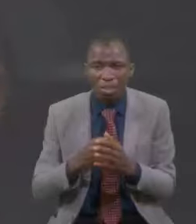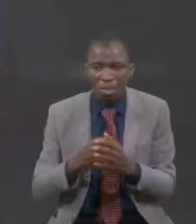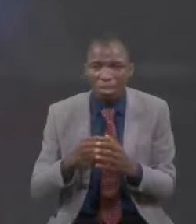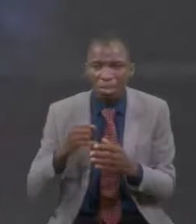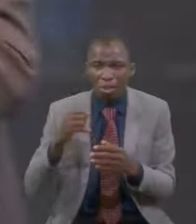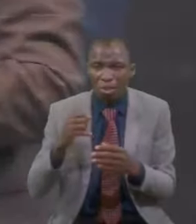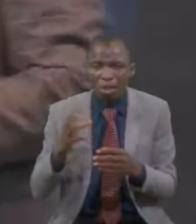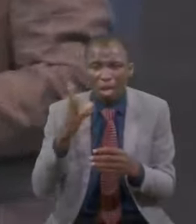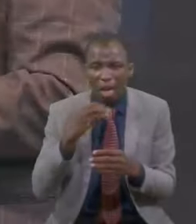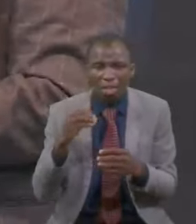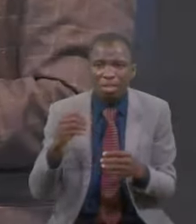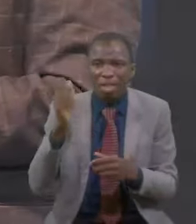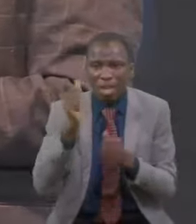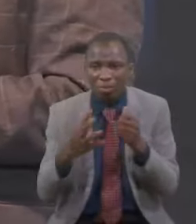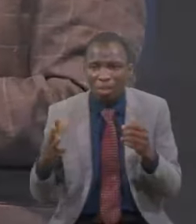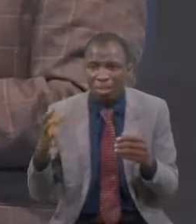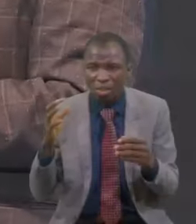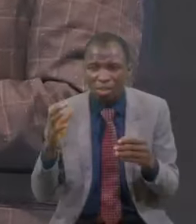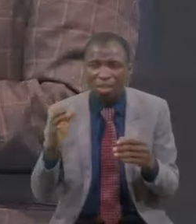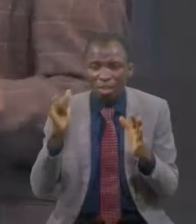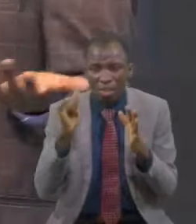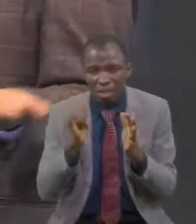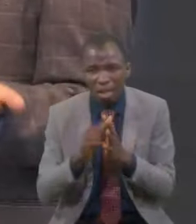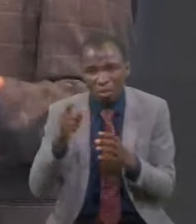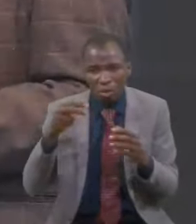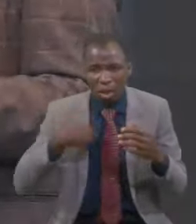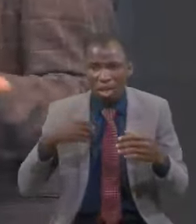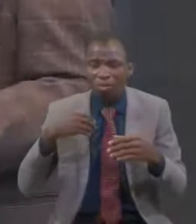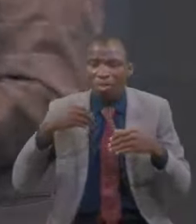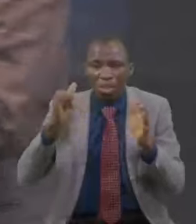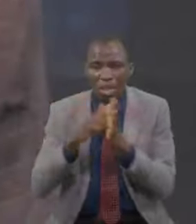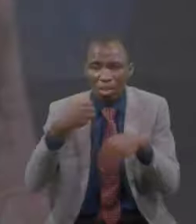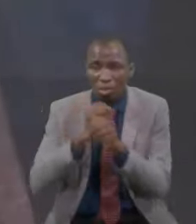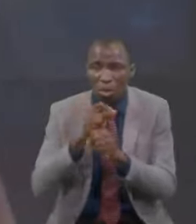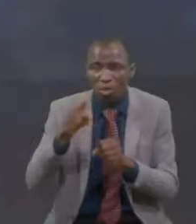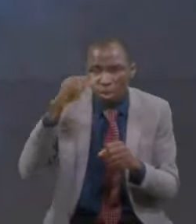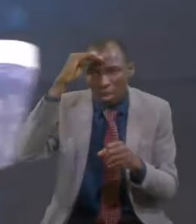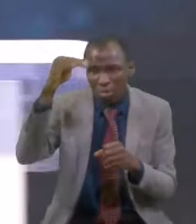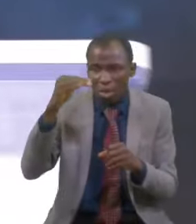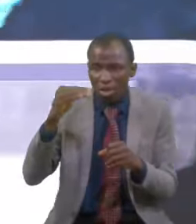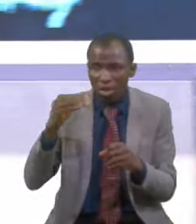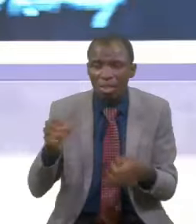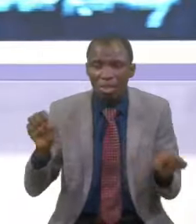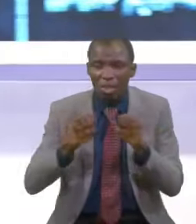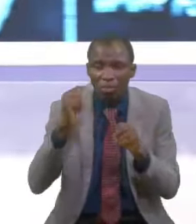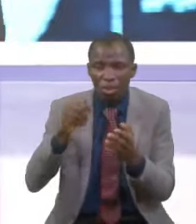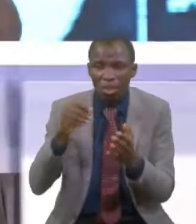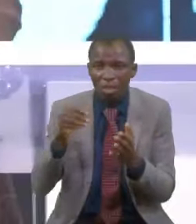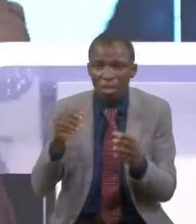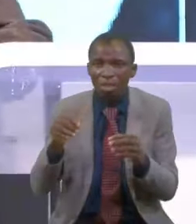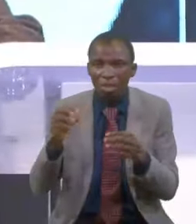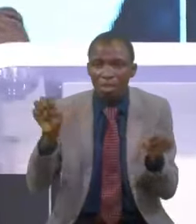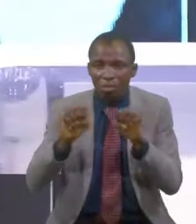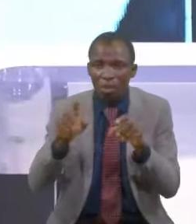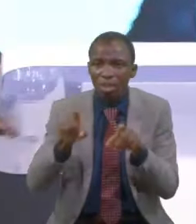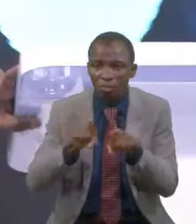you have that makes you a man, even a weak man, an impotent man,